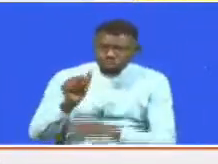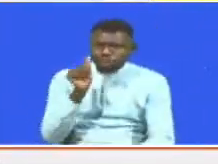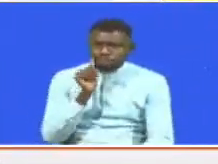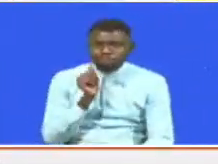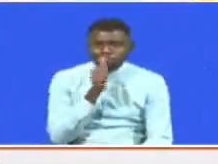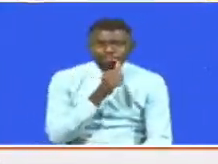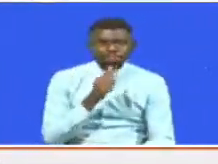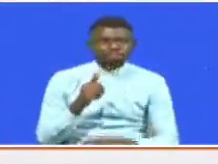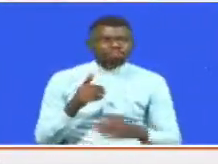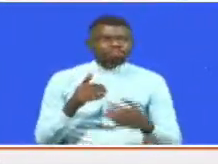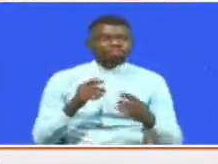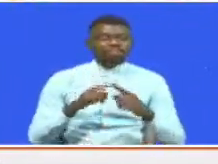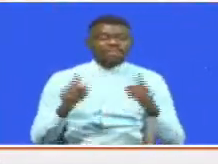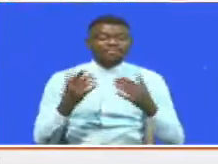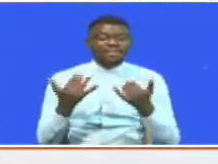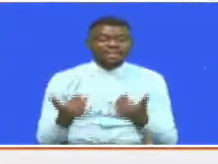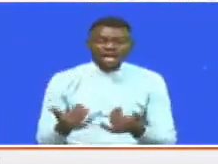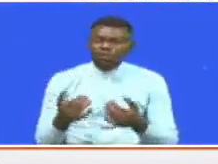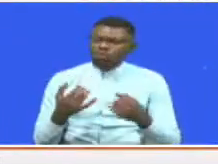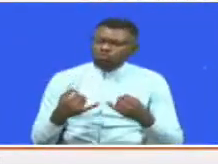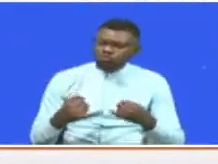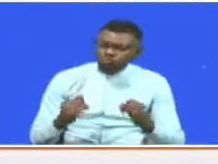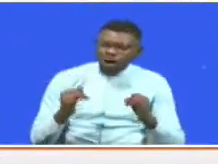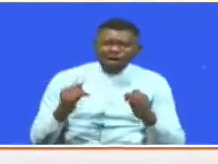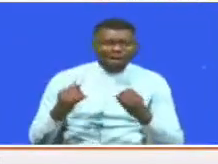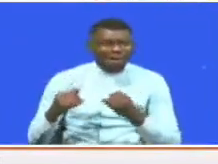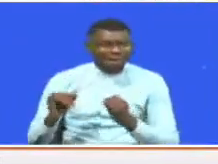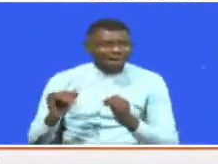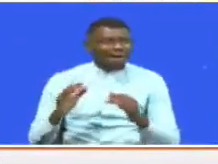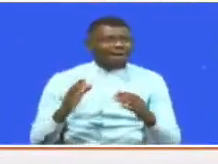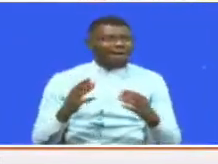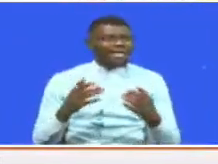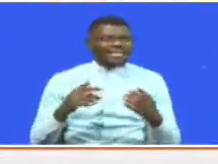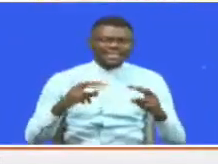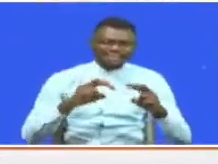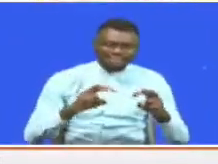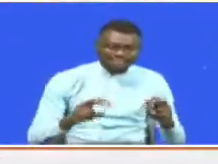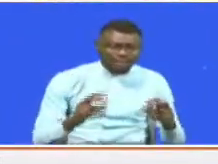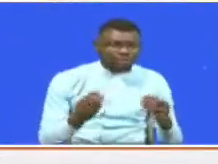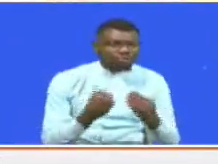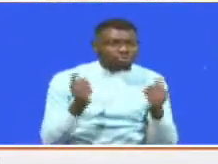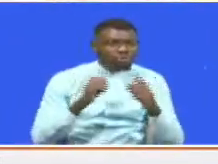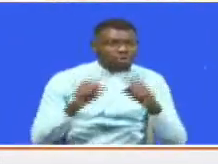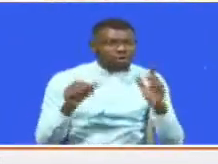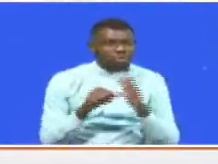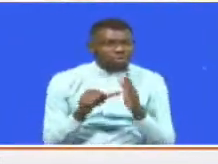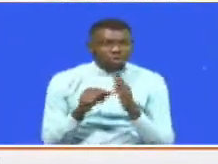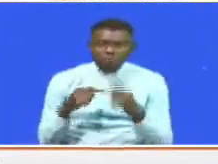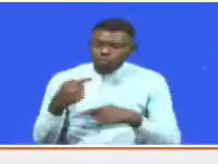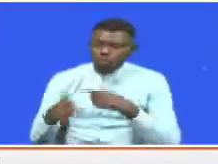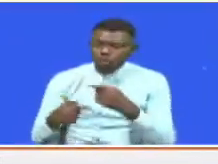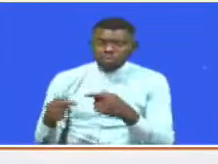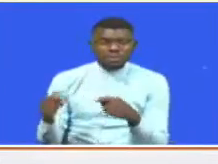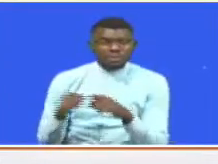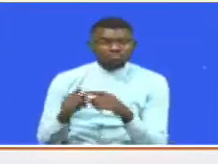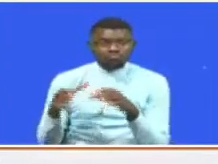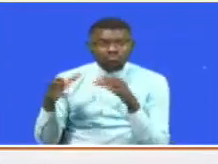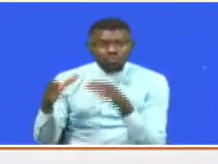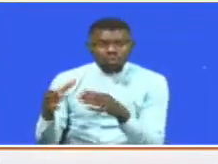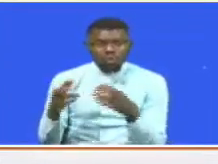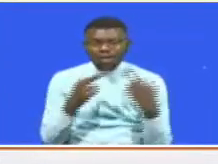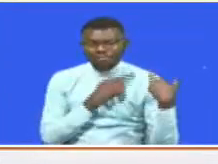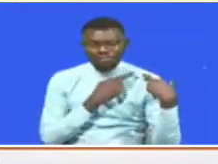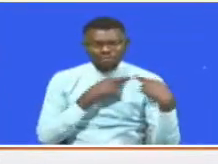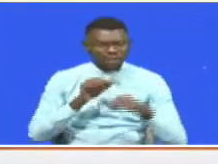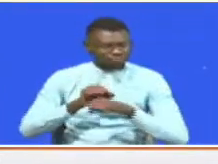concerted efforts by the authorities have been intensified with the goal of putting behind bars all the perpetrators. Dadia